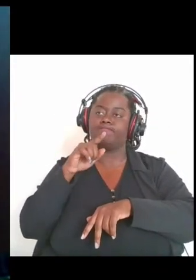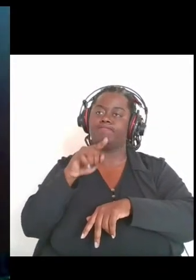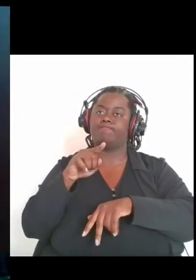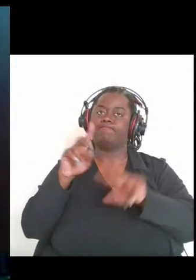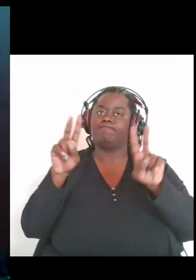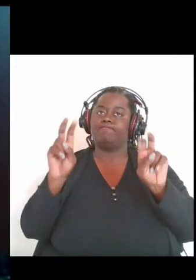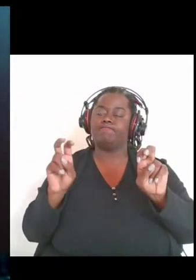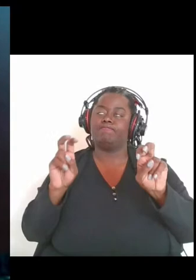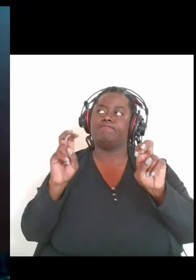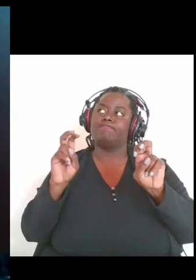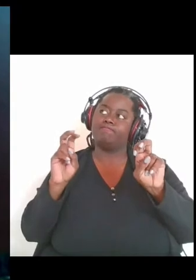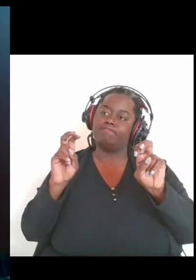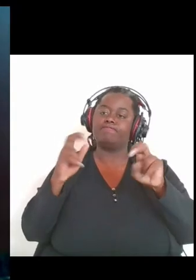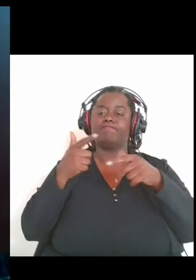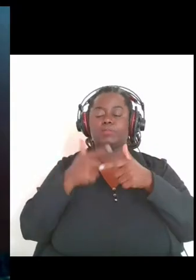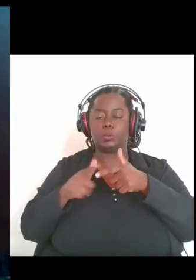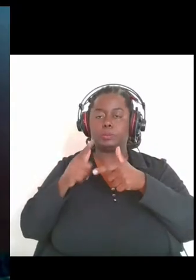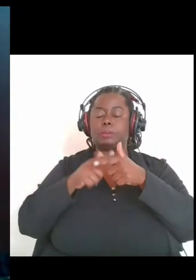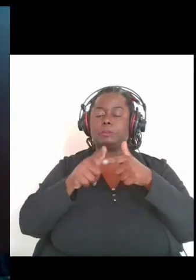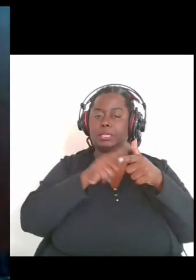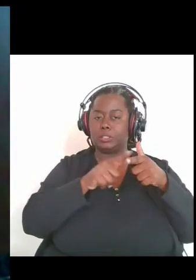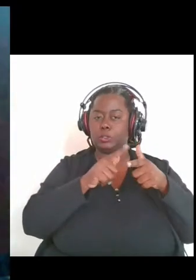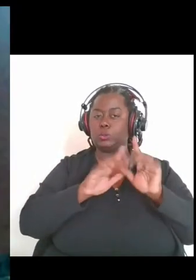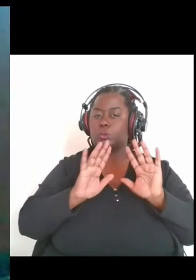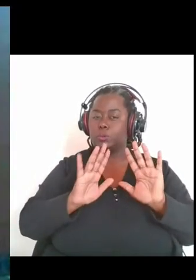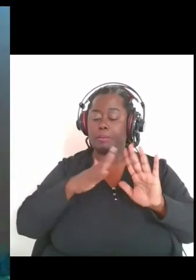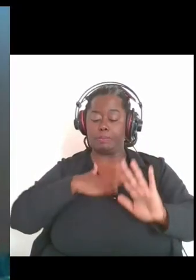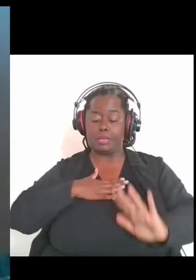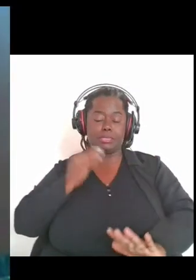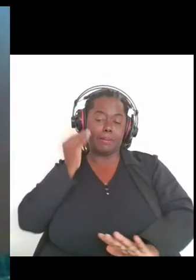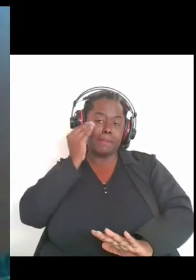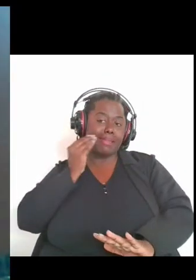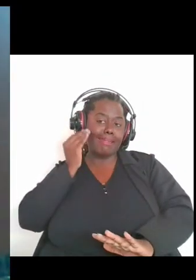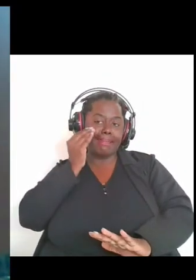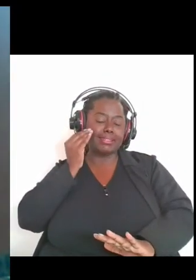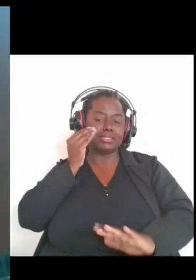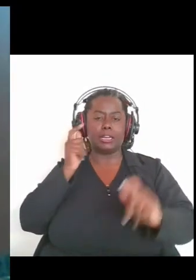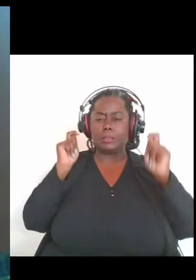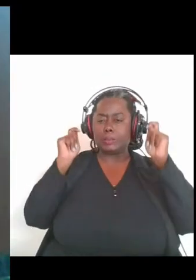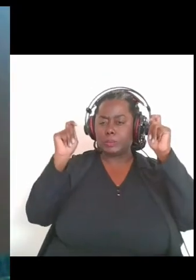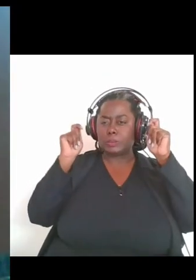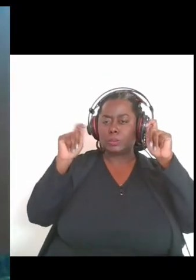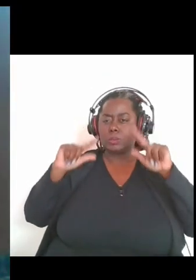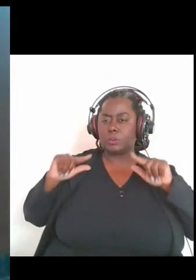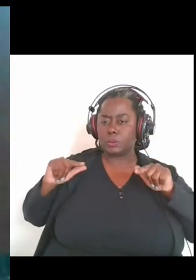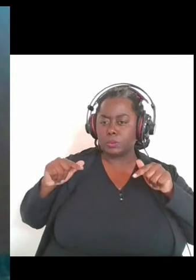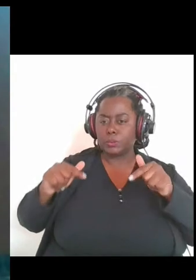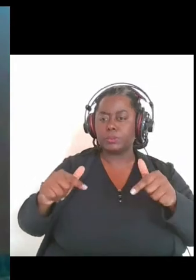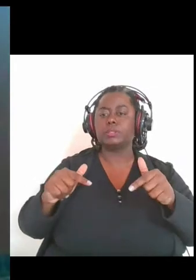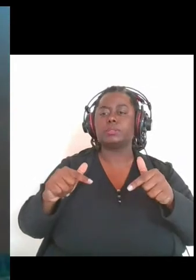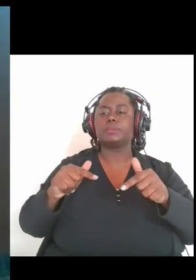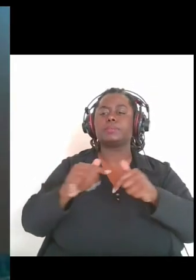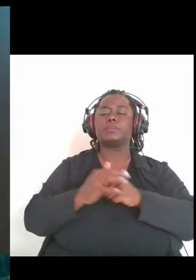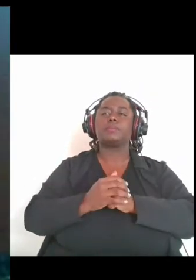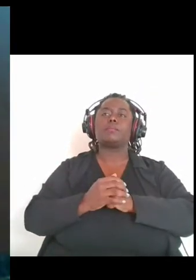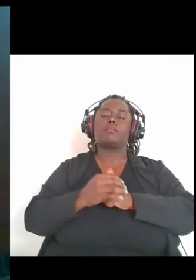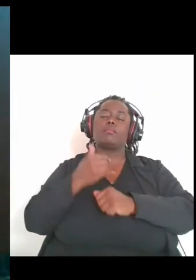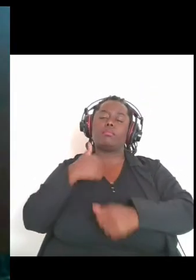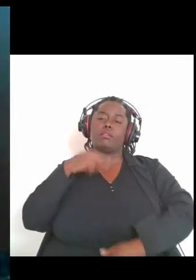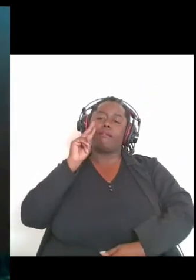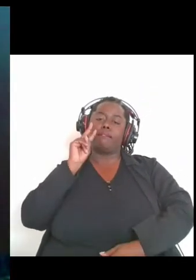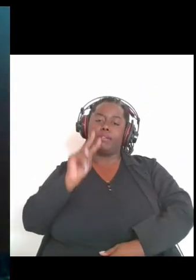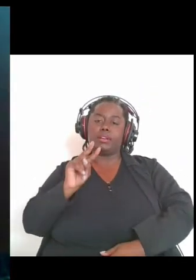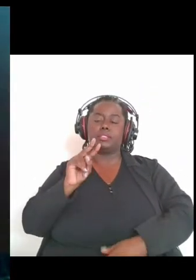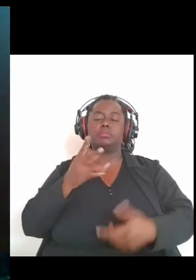that can be full of problems if I think about an activist and my experience as an activist